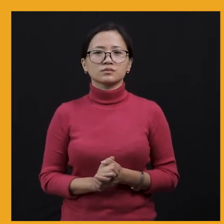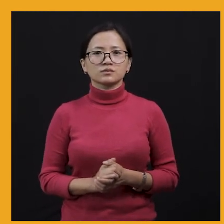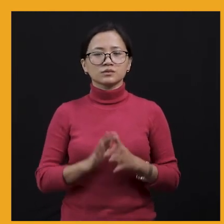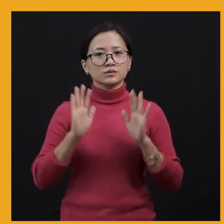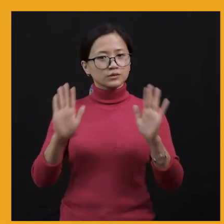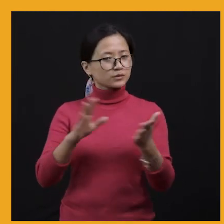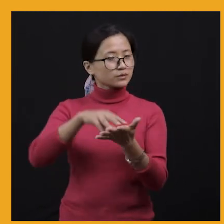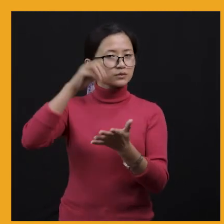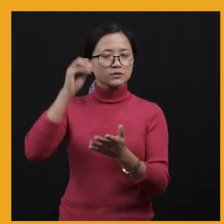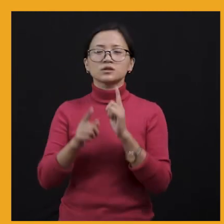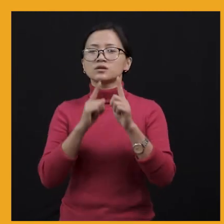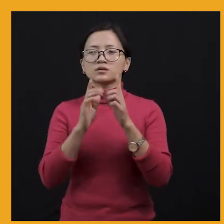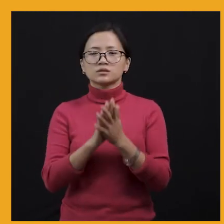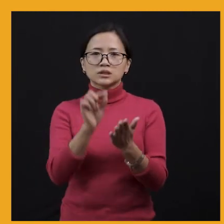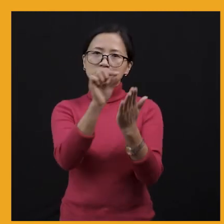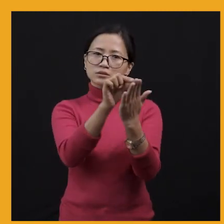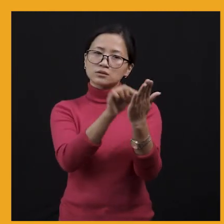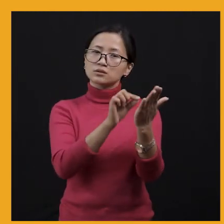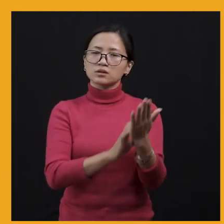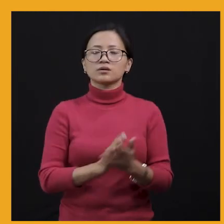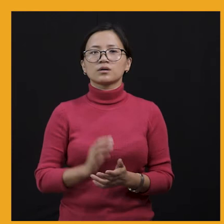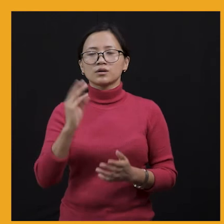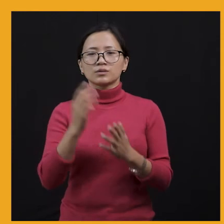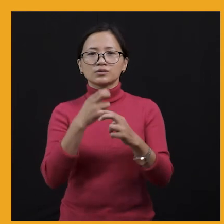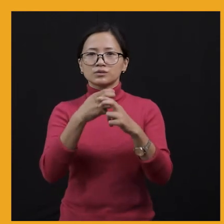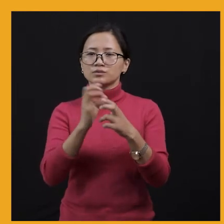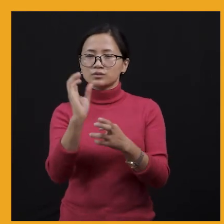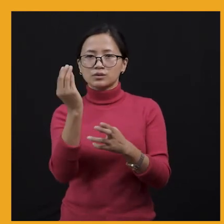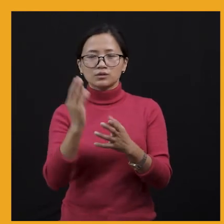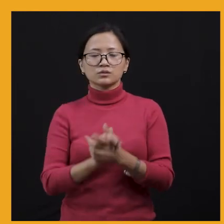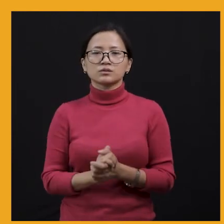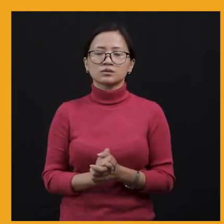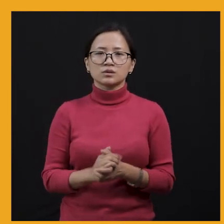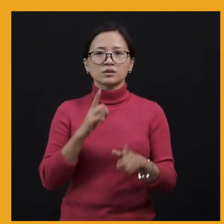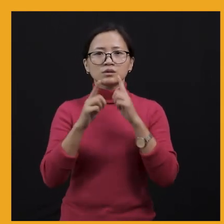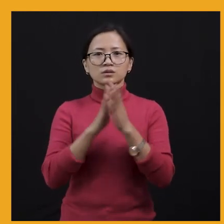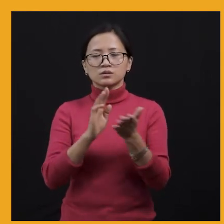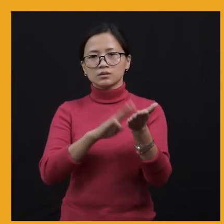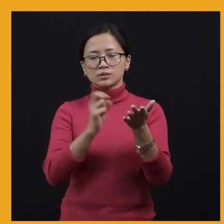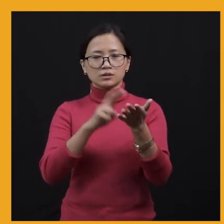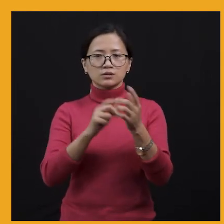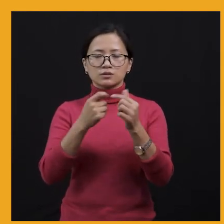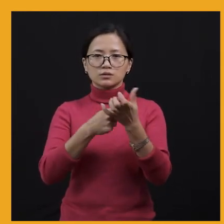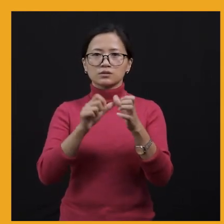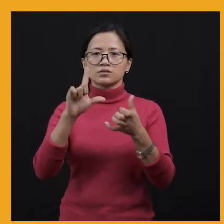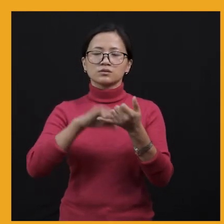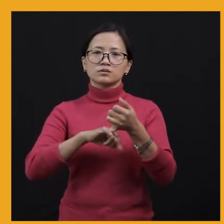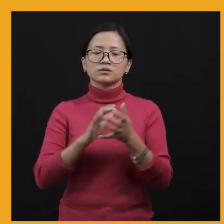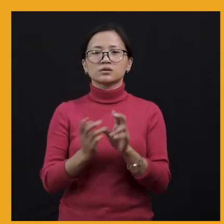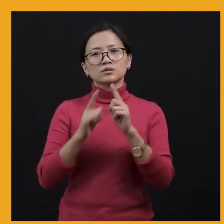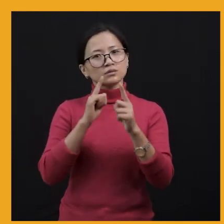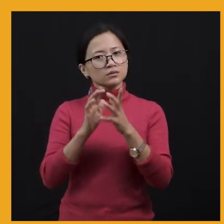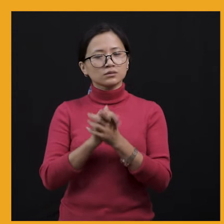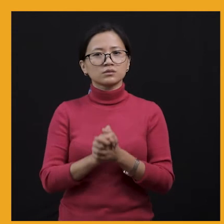We have discussed in detail about the rocks, we have discussed about minerals, we have